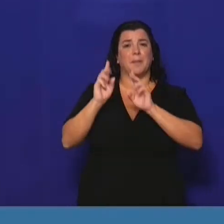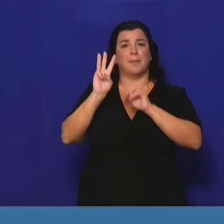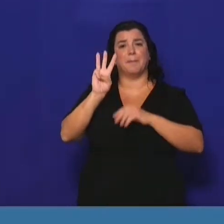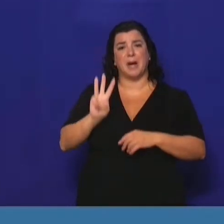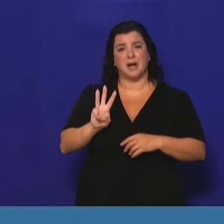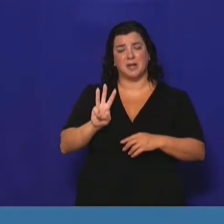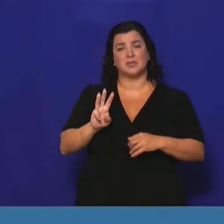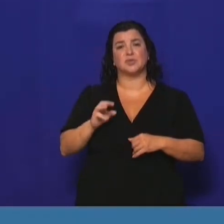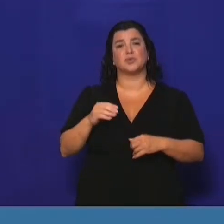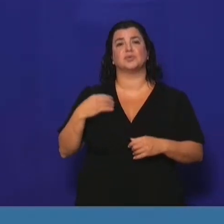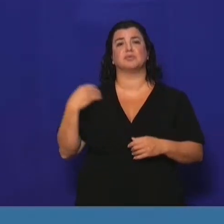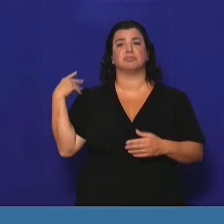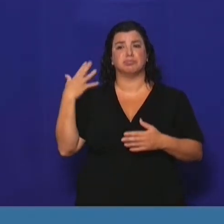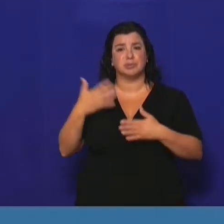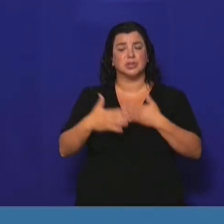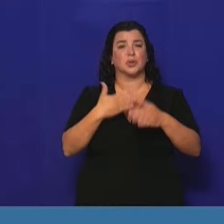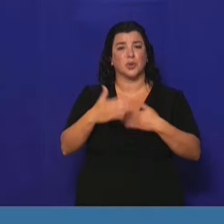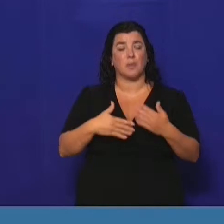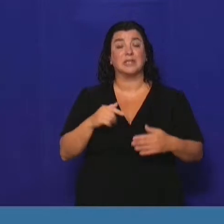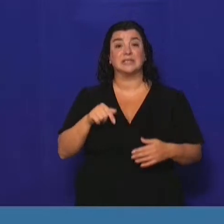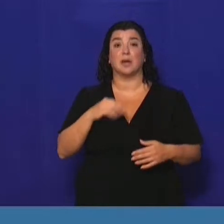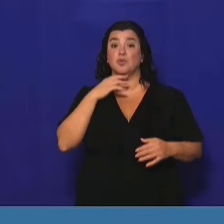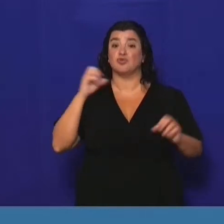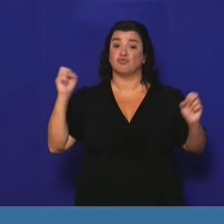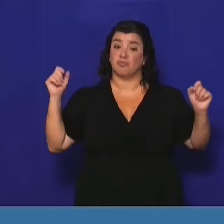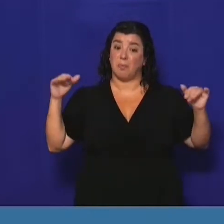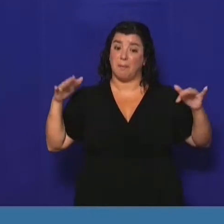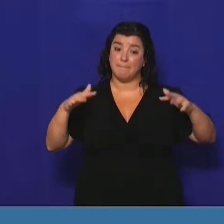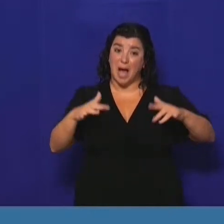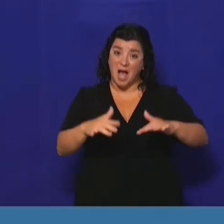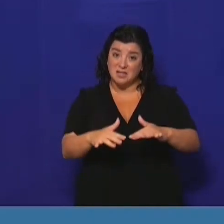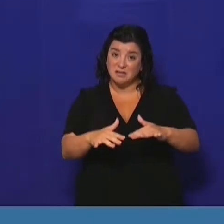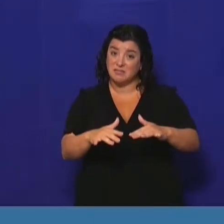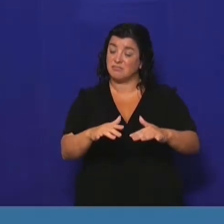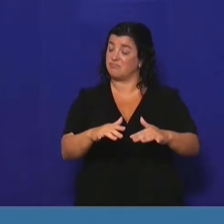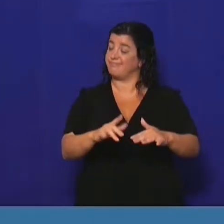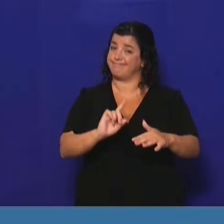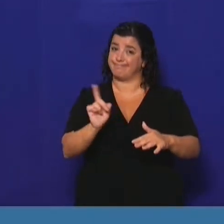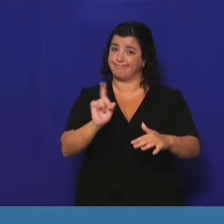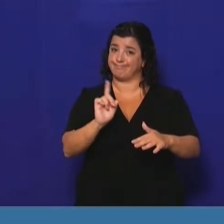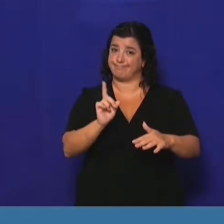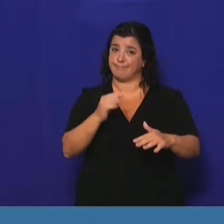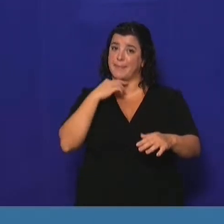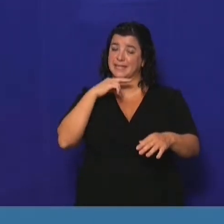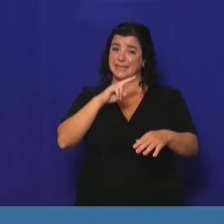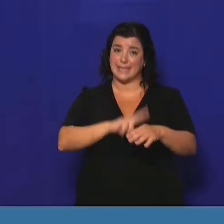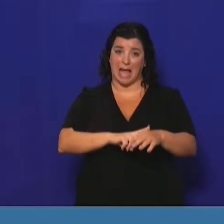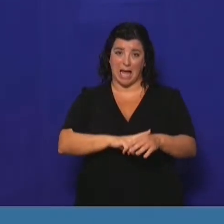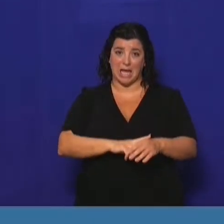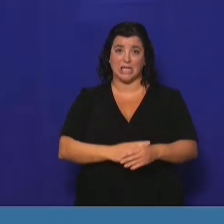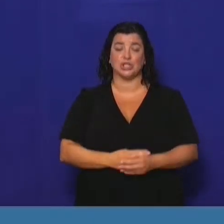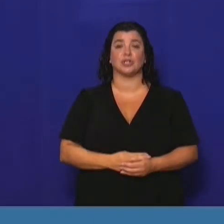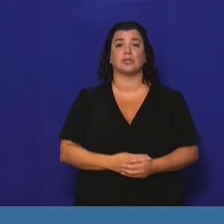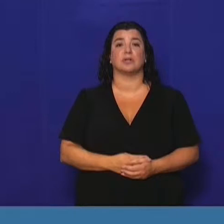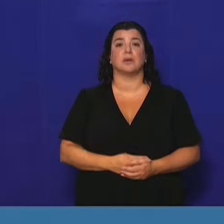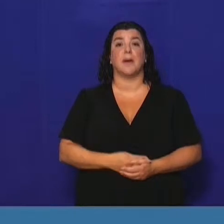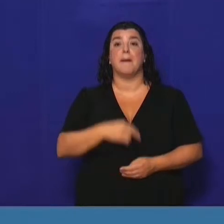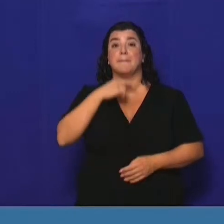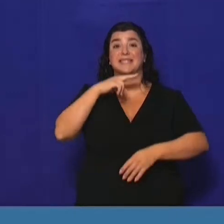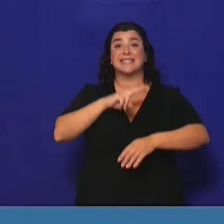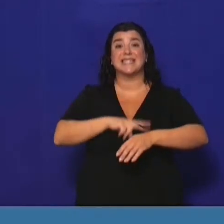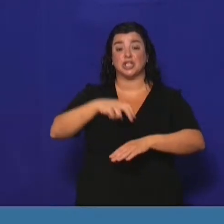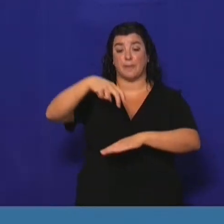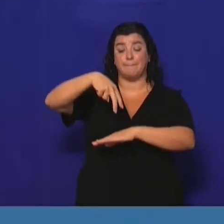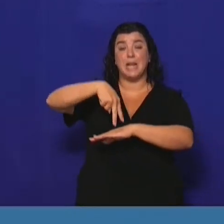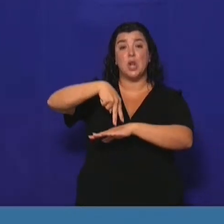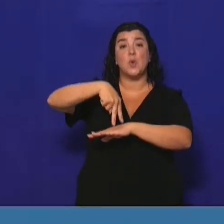events u fejn ikun hemm xi events li ħajjiġu organizzati, ma jistgħux isiru l-ebda events li jkunu nies bil-wifqa.